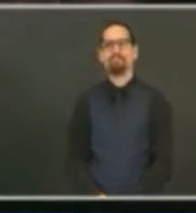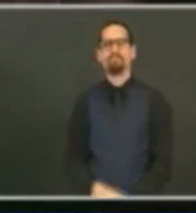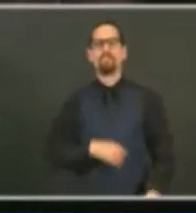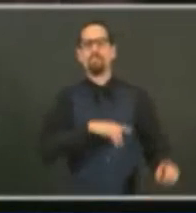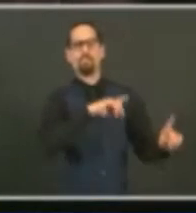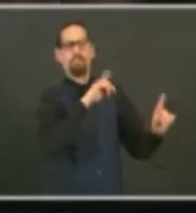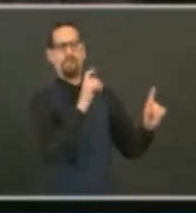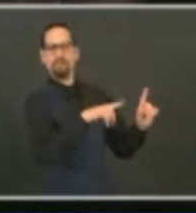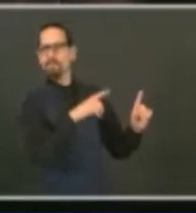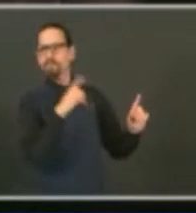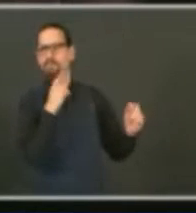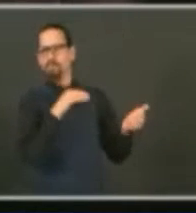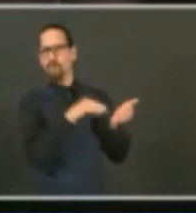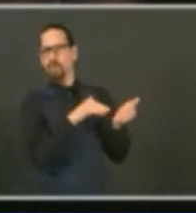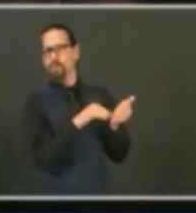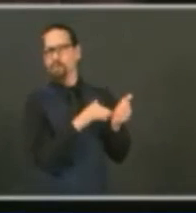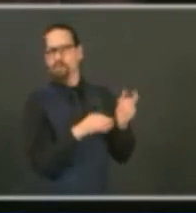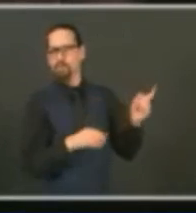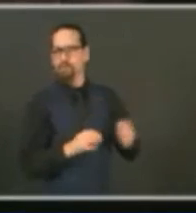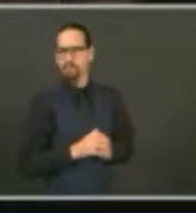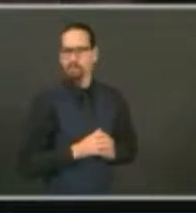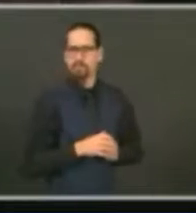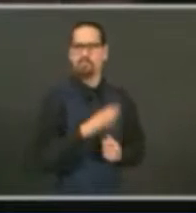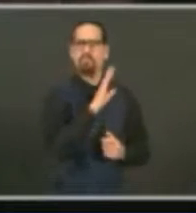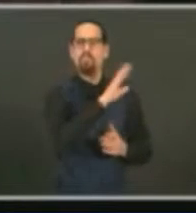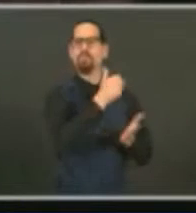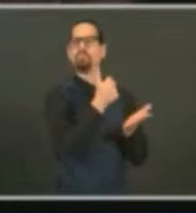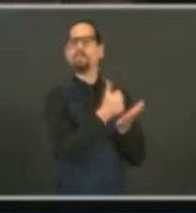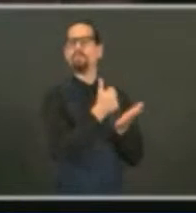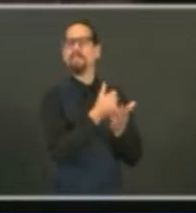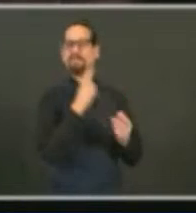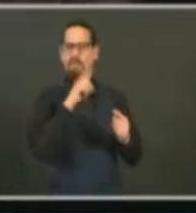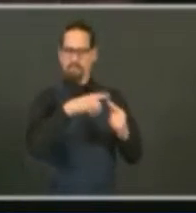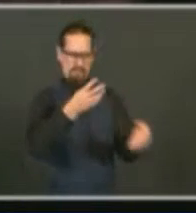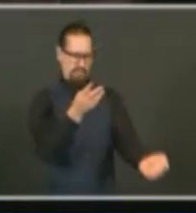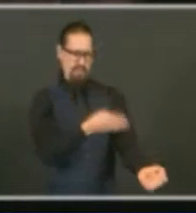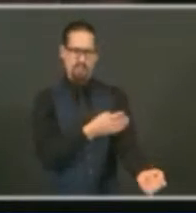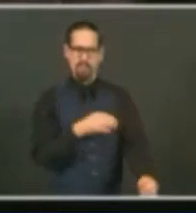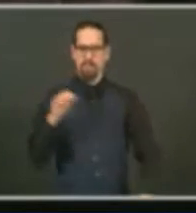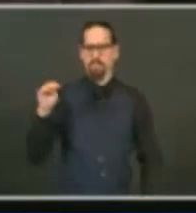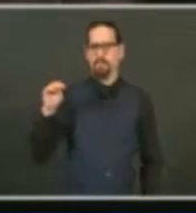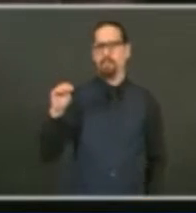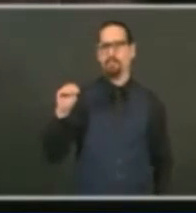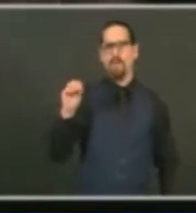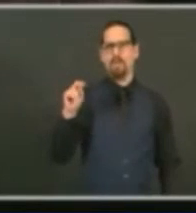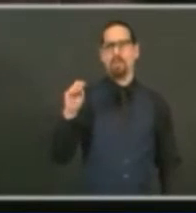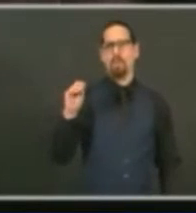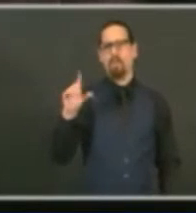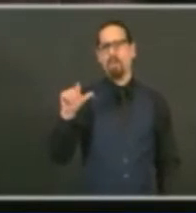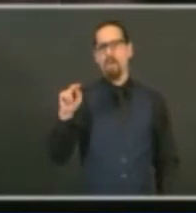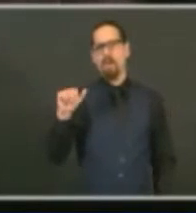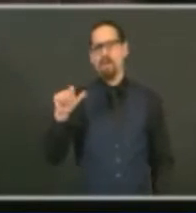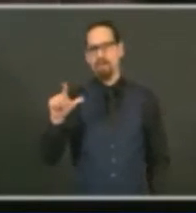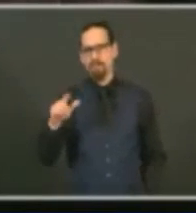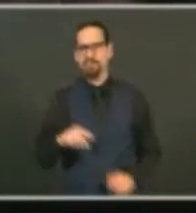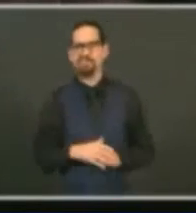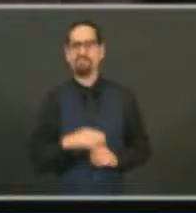treatment. You had mentioned that if you test positive, you should